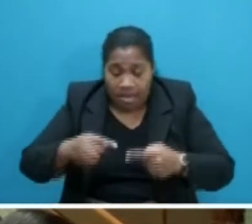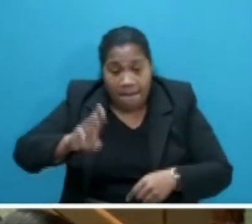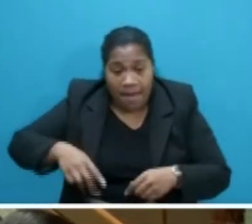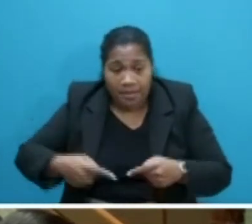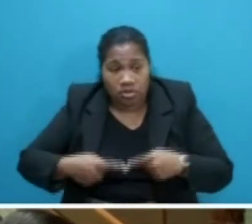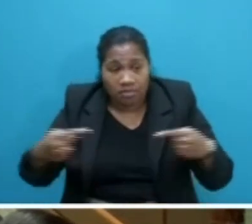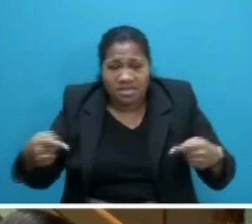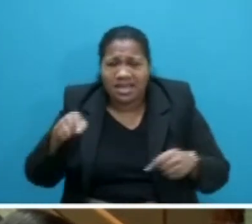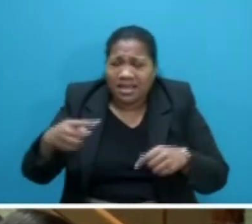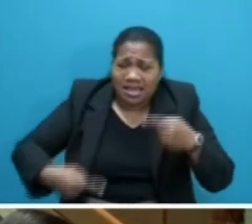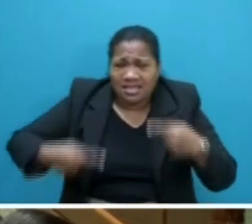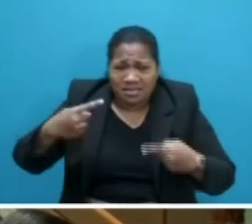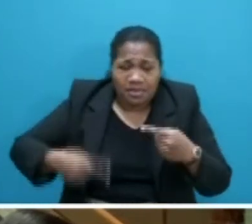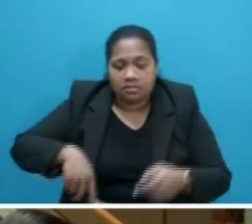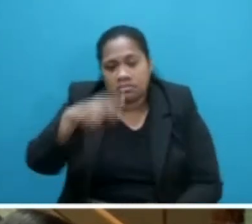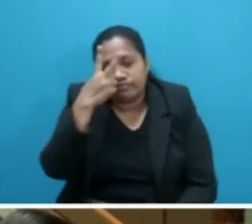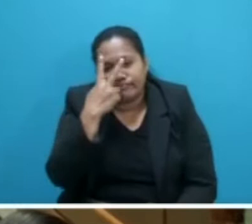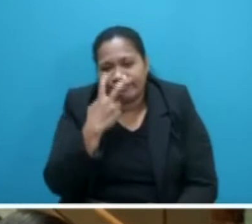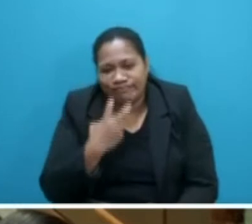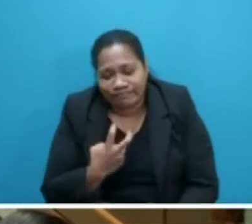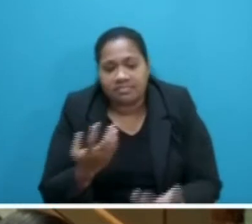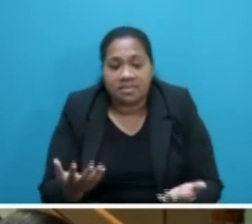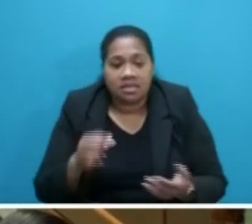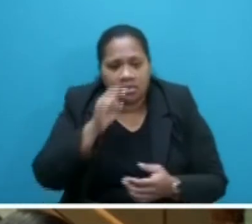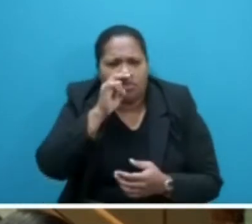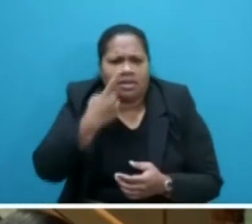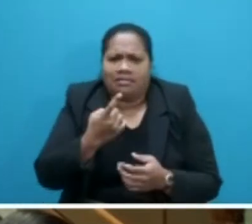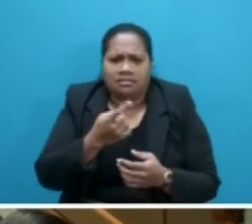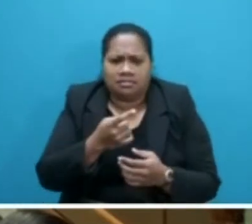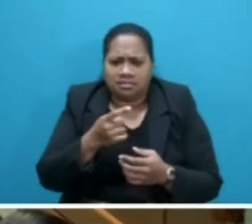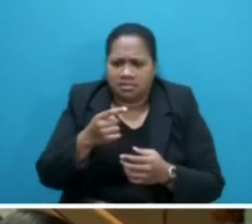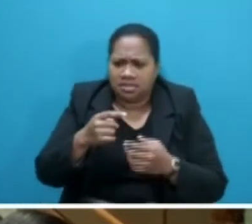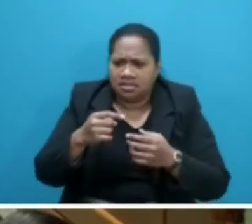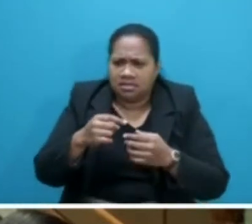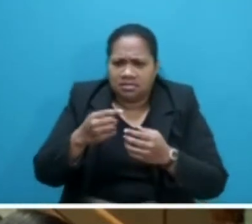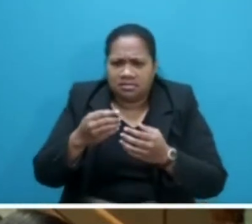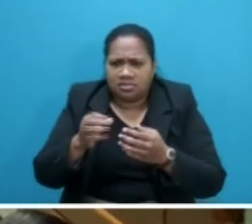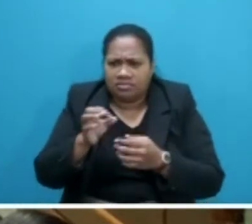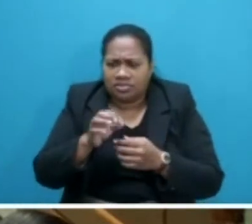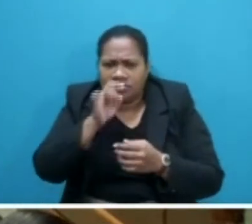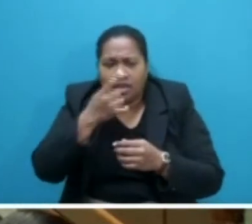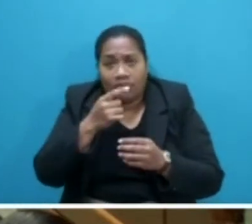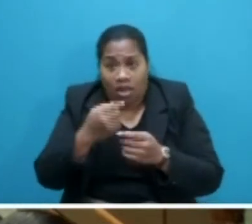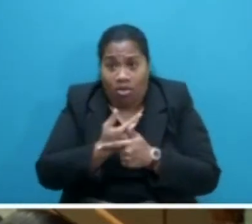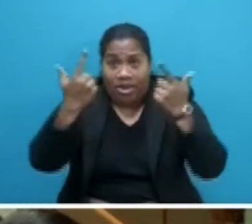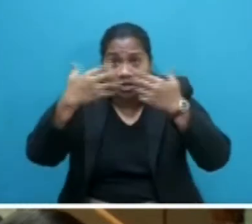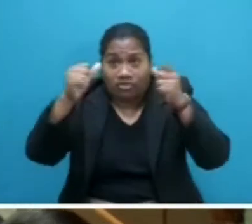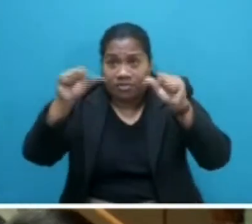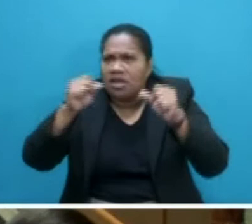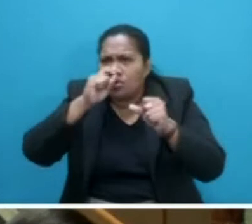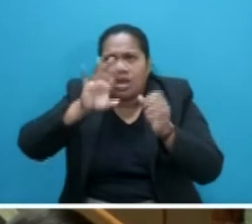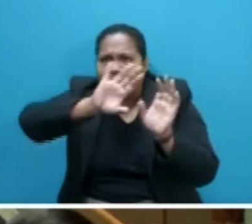over. You cannot undo our great achievements. You cannot rob our people of their